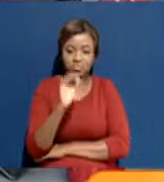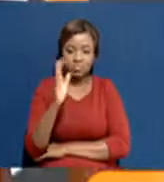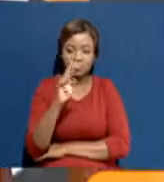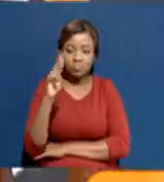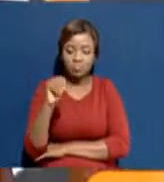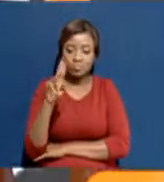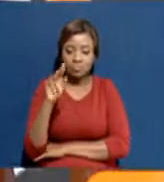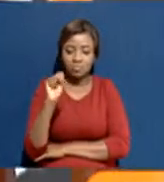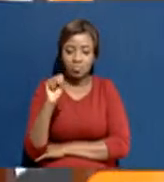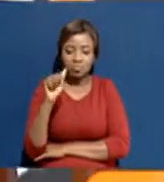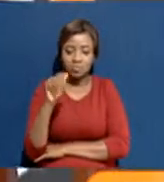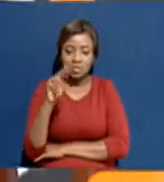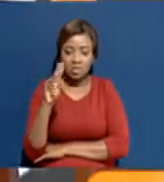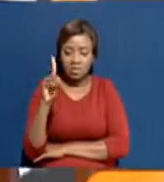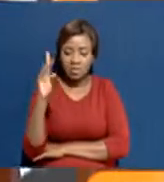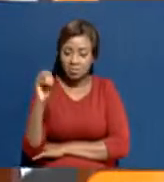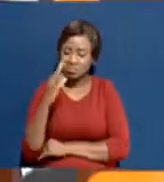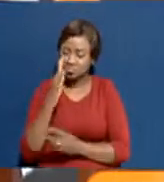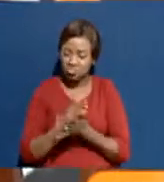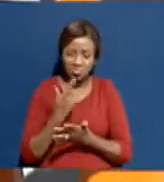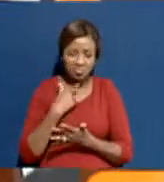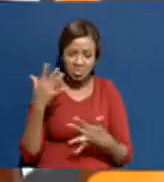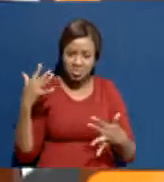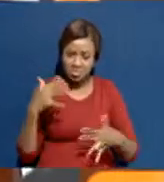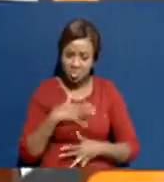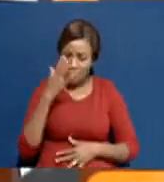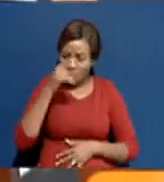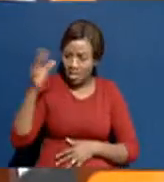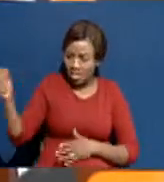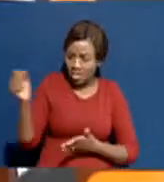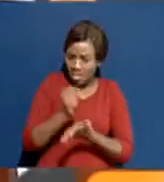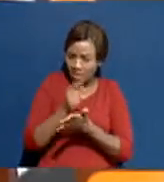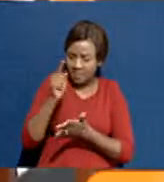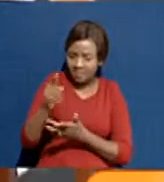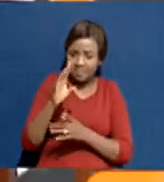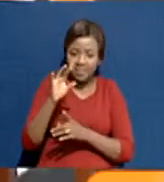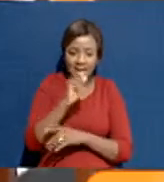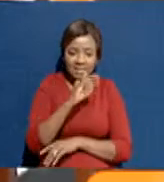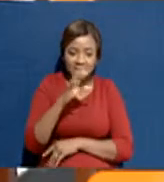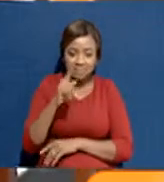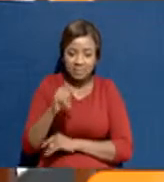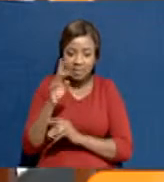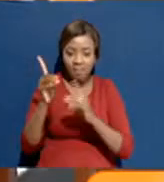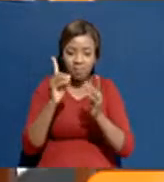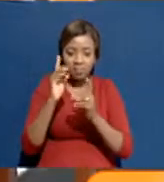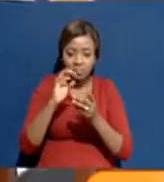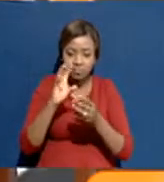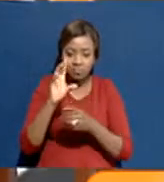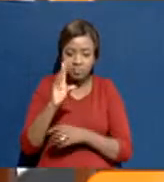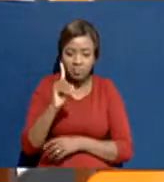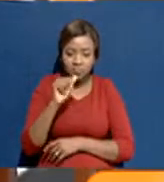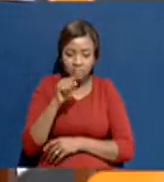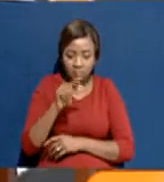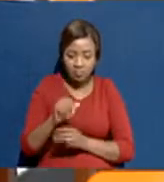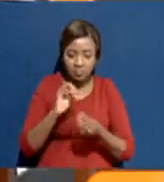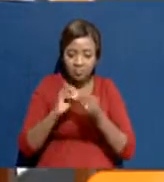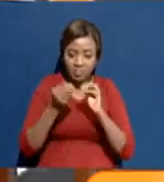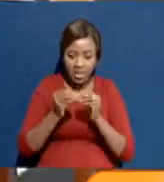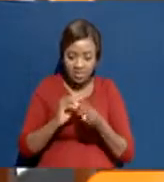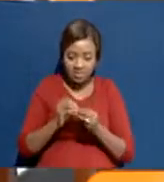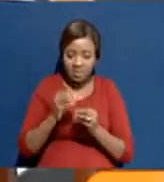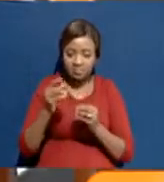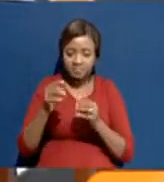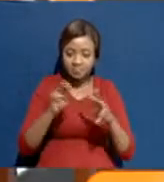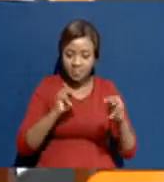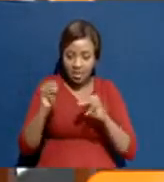we employed him as an ICT data manager, he was employed towards the end of our